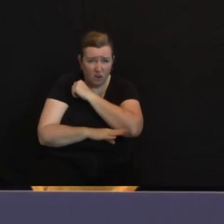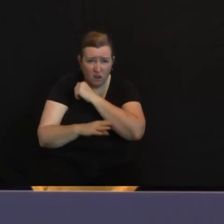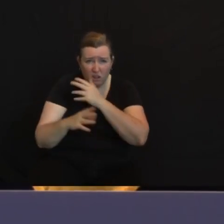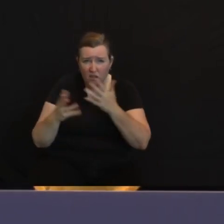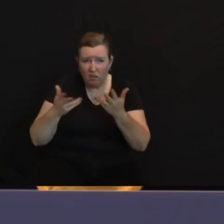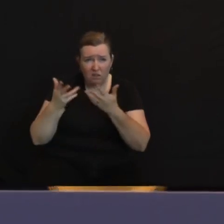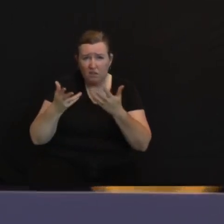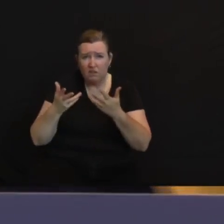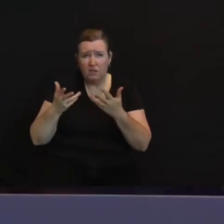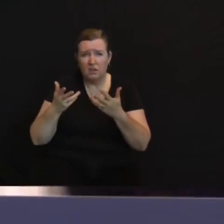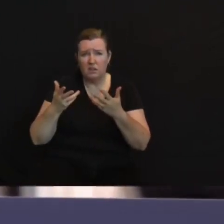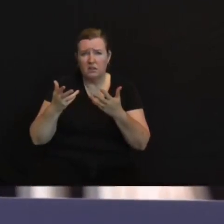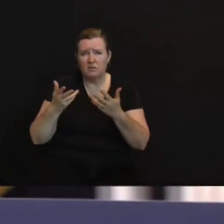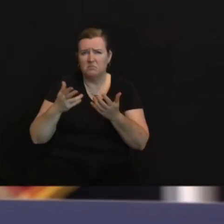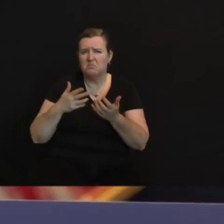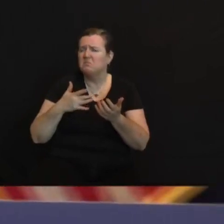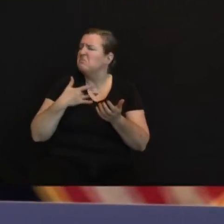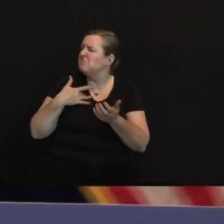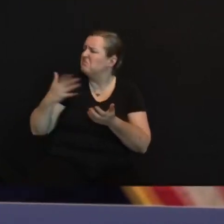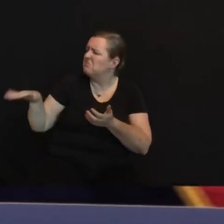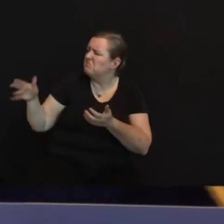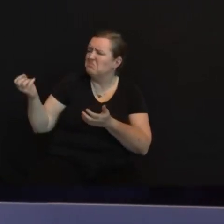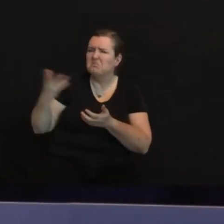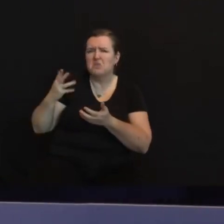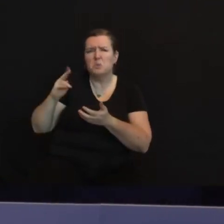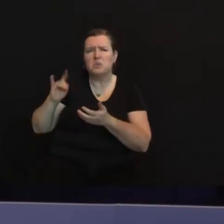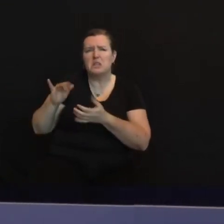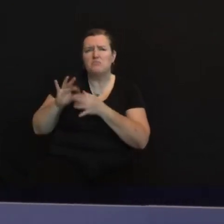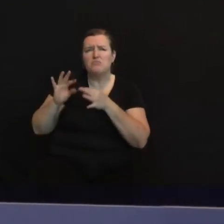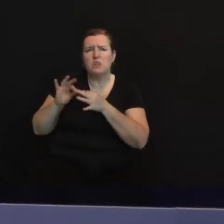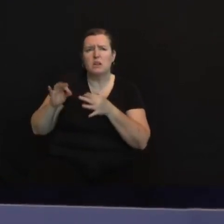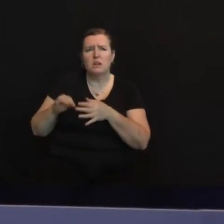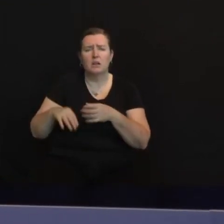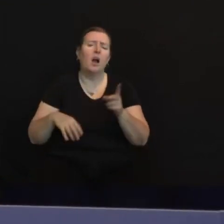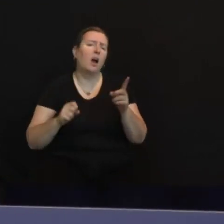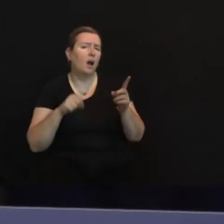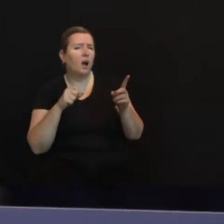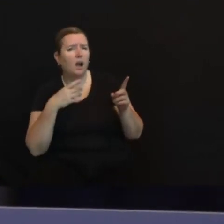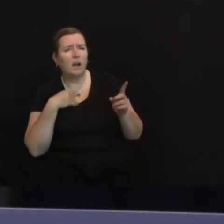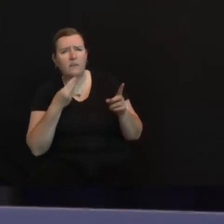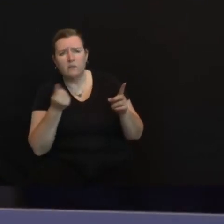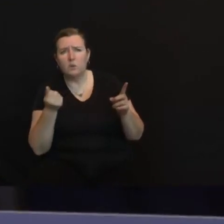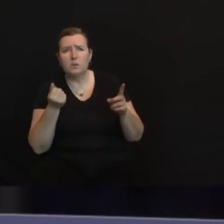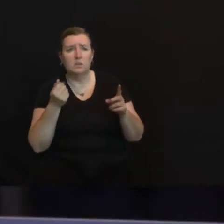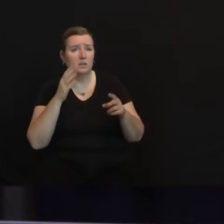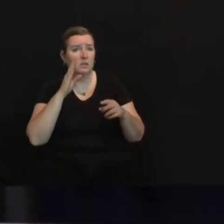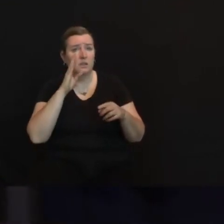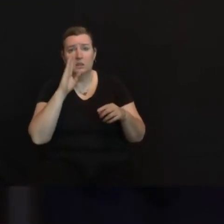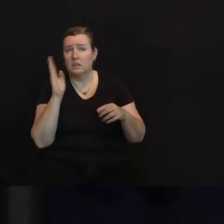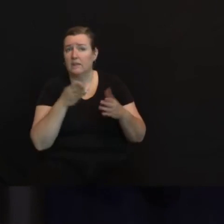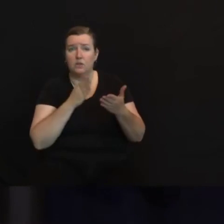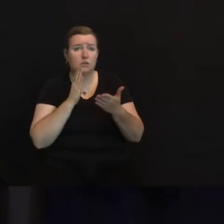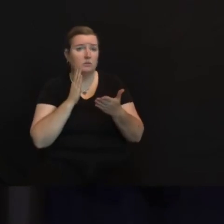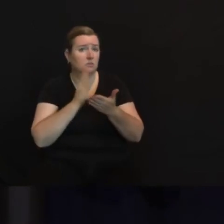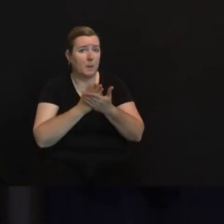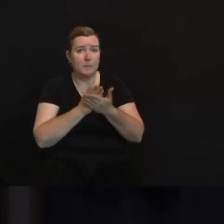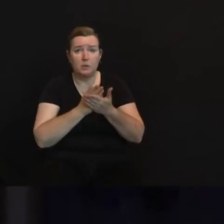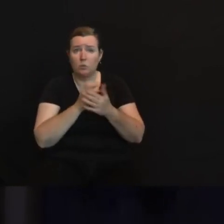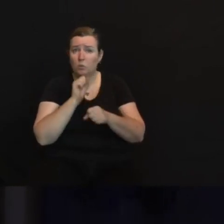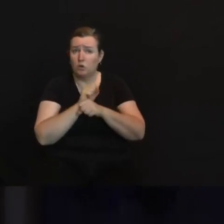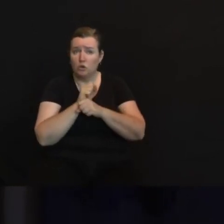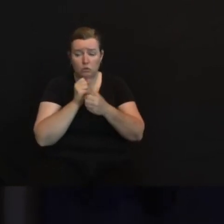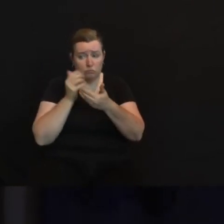like? There's a couple of items, and we've never stopped working with the hospitals. We never considered the wave